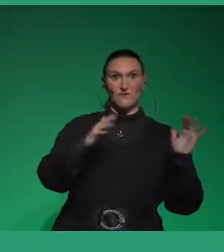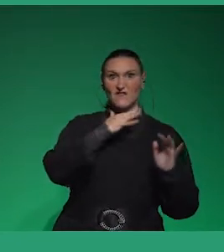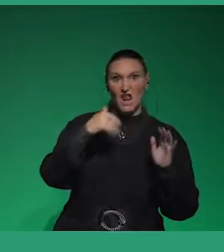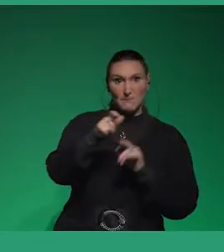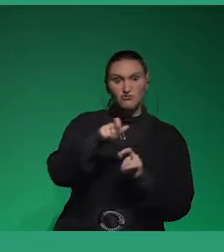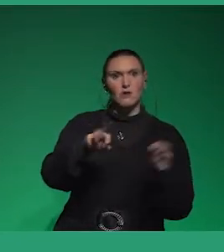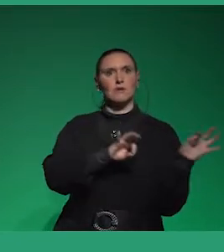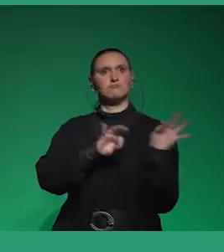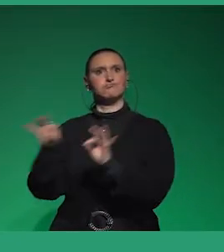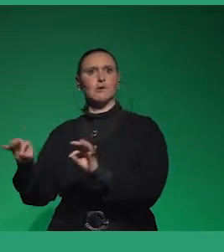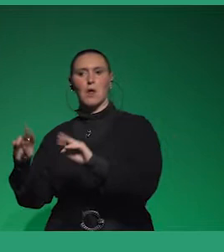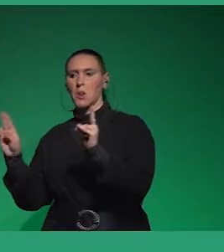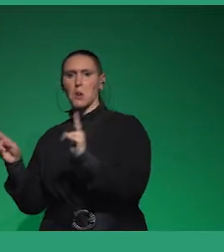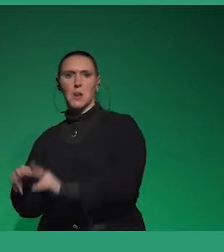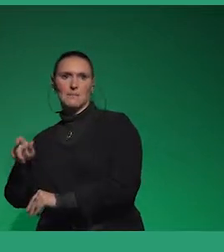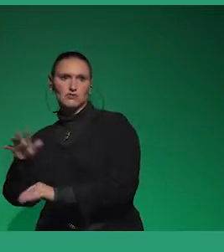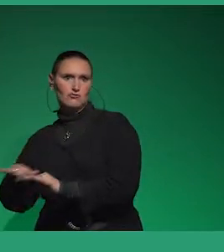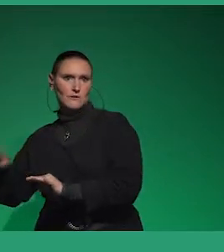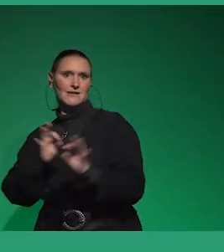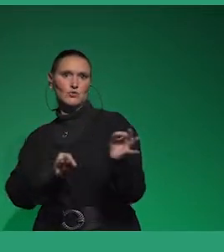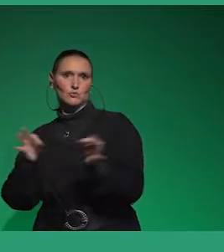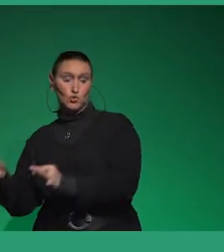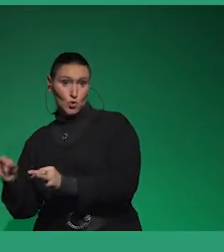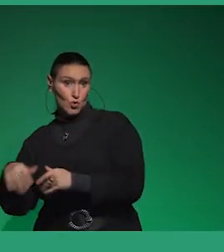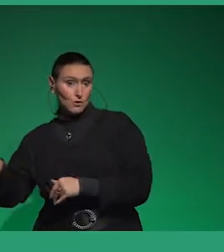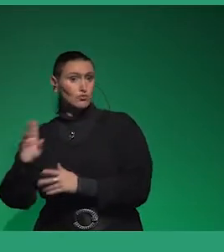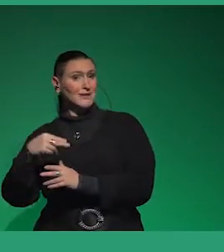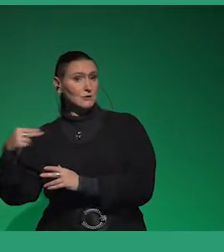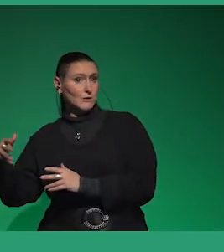the Indonesian territory. Yeah, so they are Indonesian,